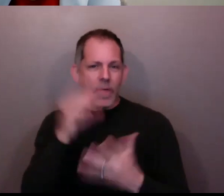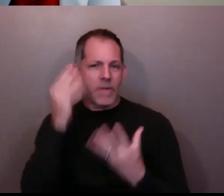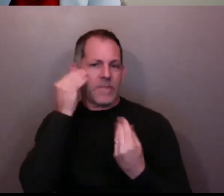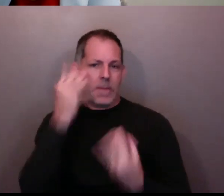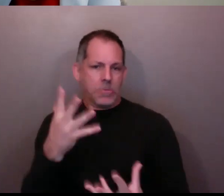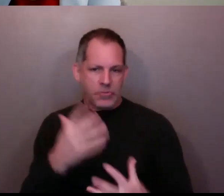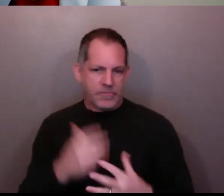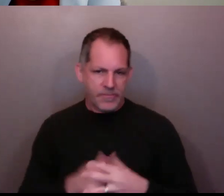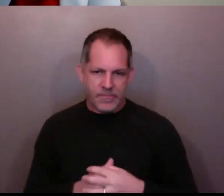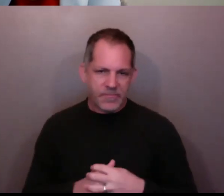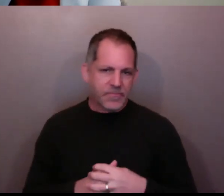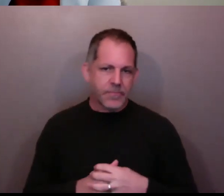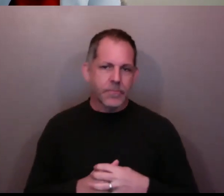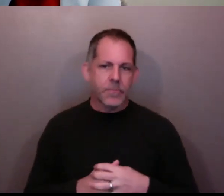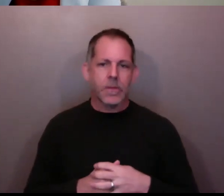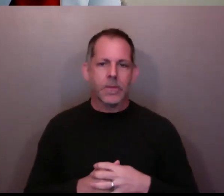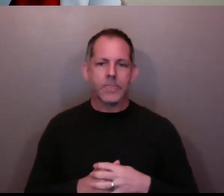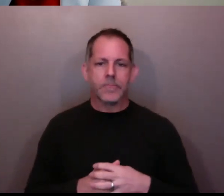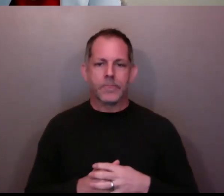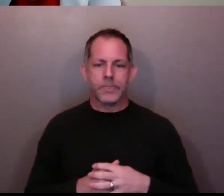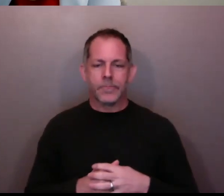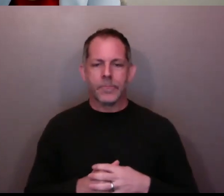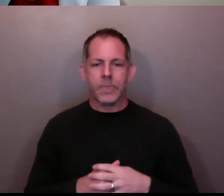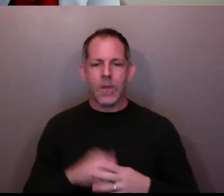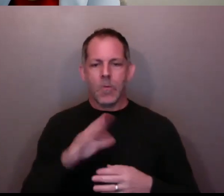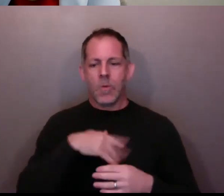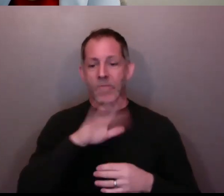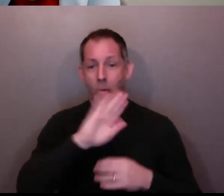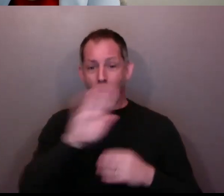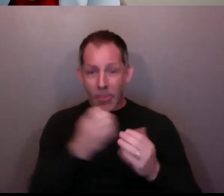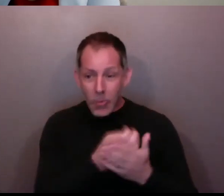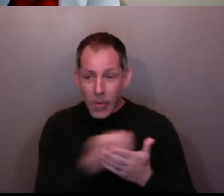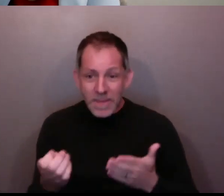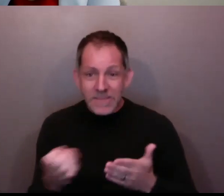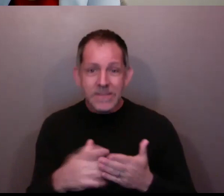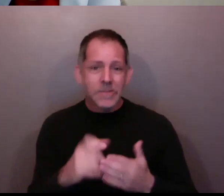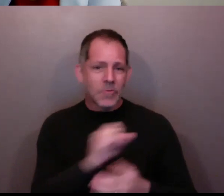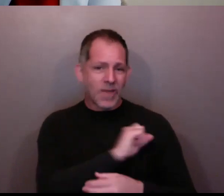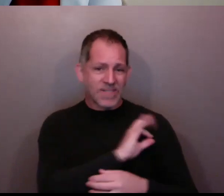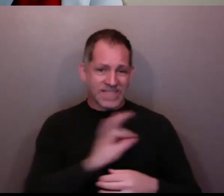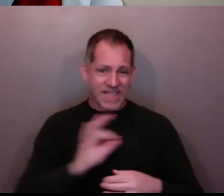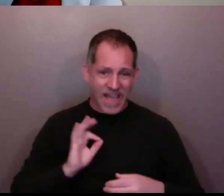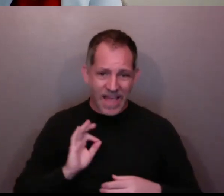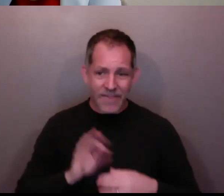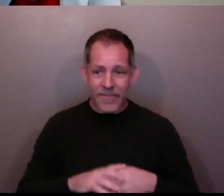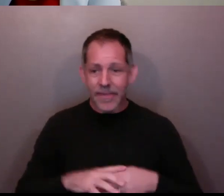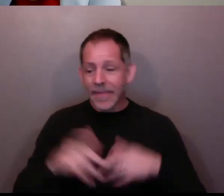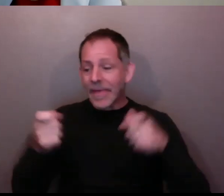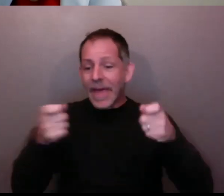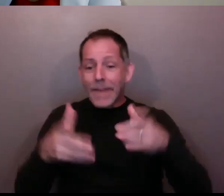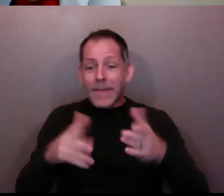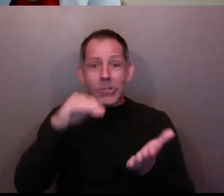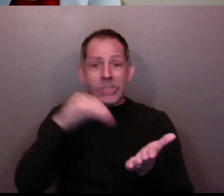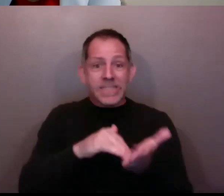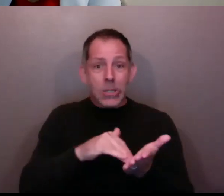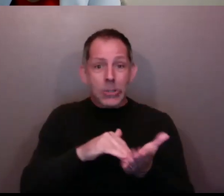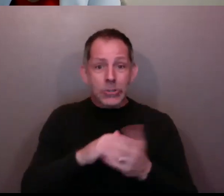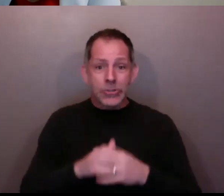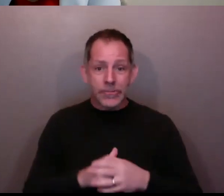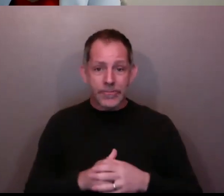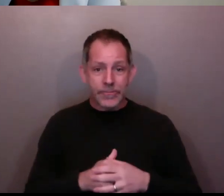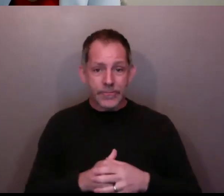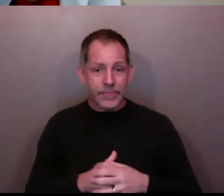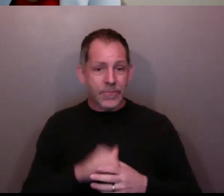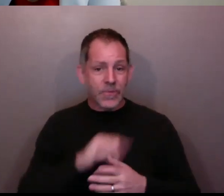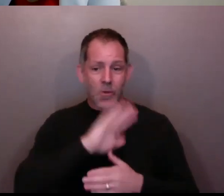staff in our emergency management center, our joint information team, as Dr. Spitters, and